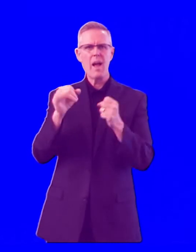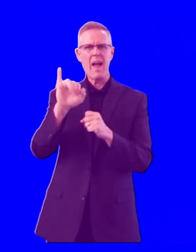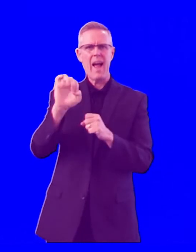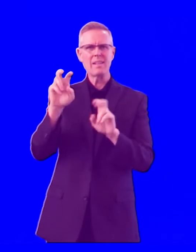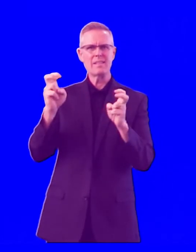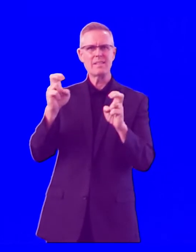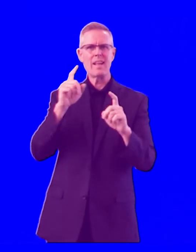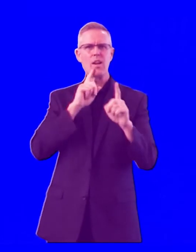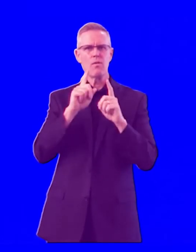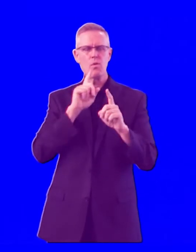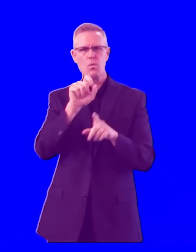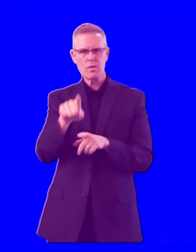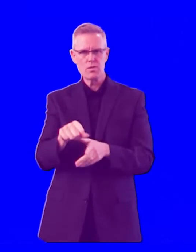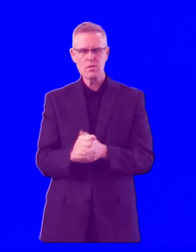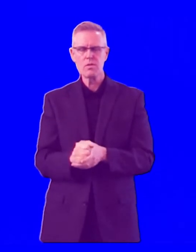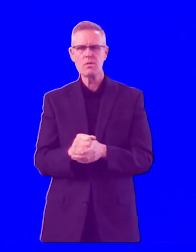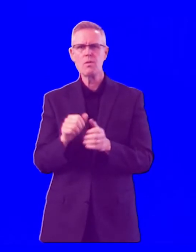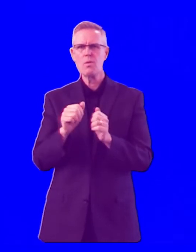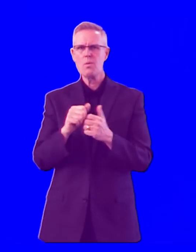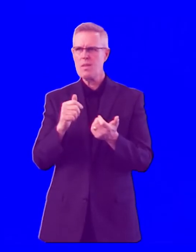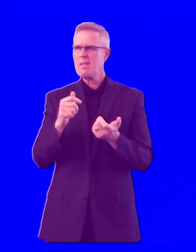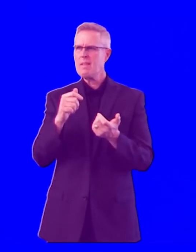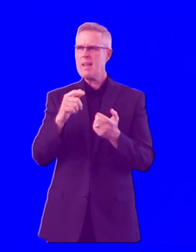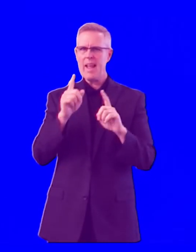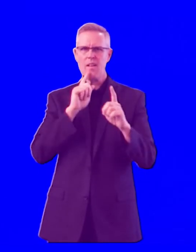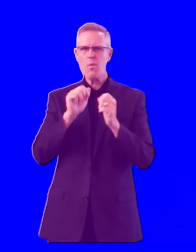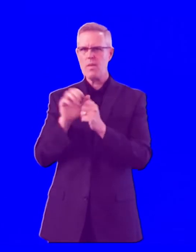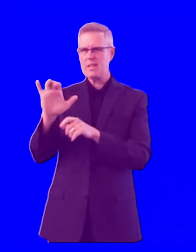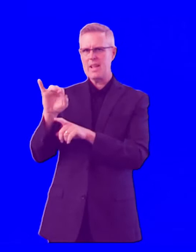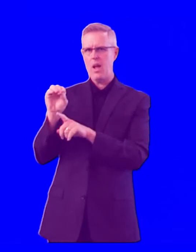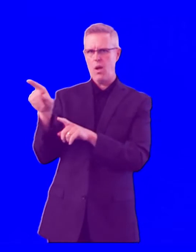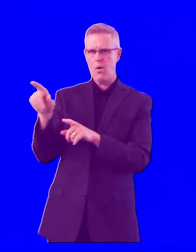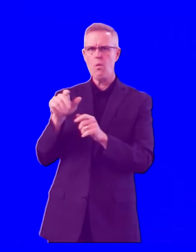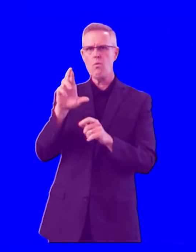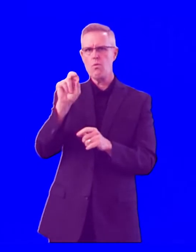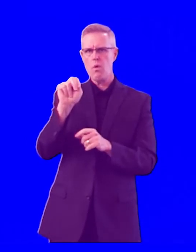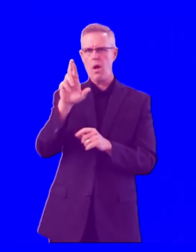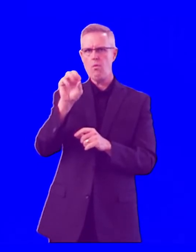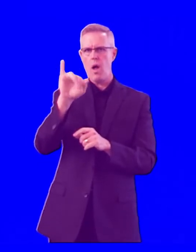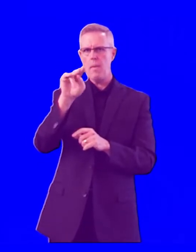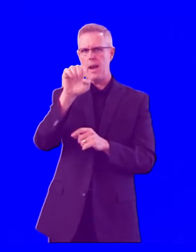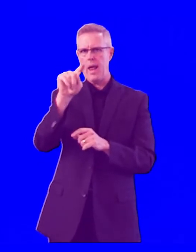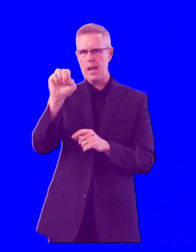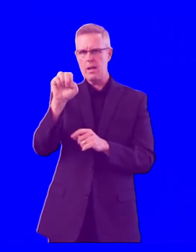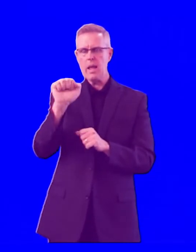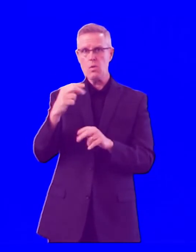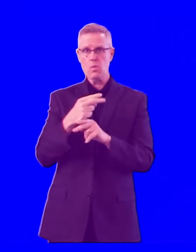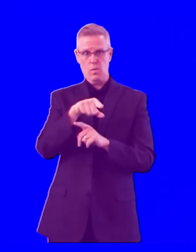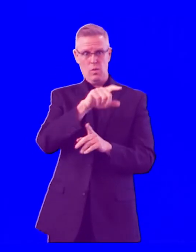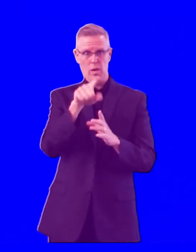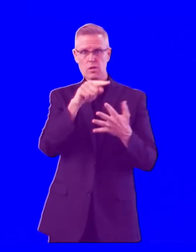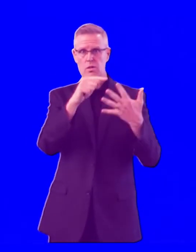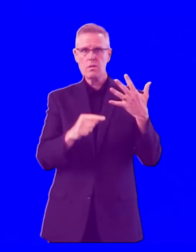Ice interview questions here with our own interview of a CIO with Ron Robinette. You can use these questions